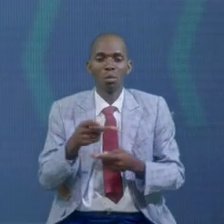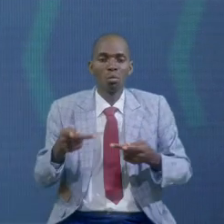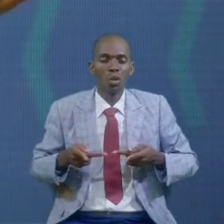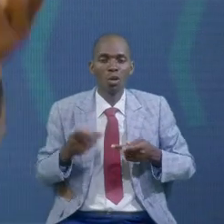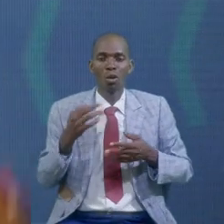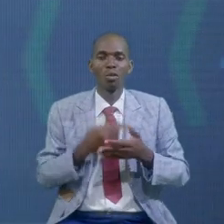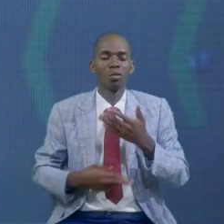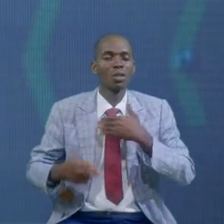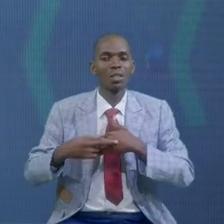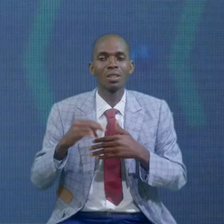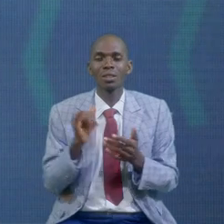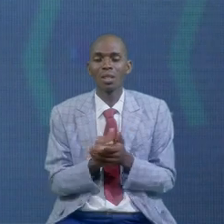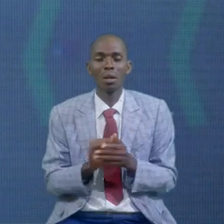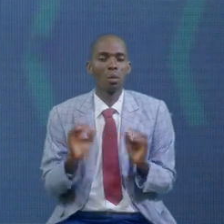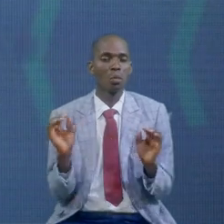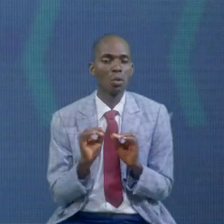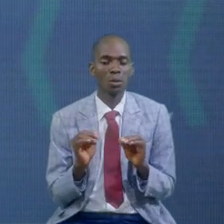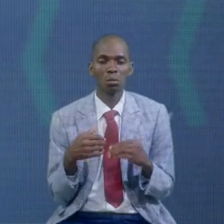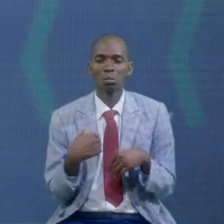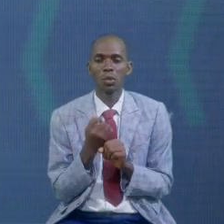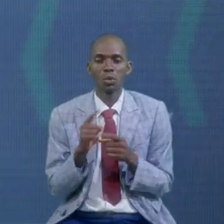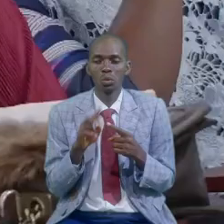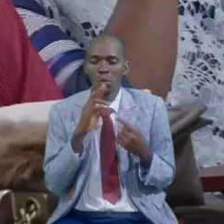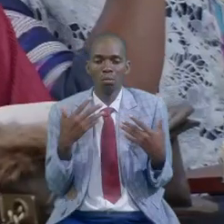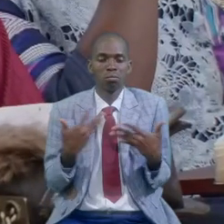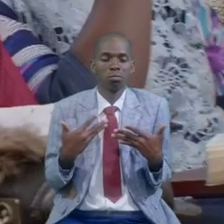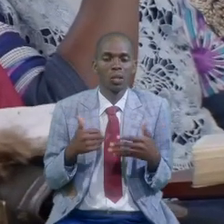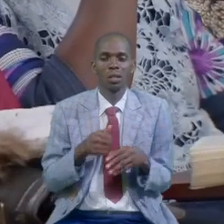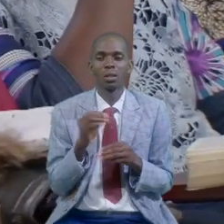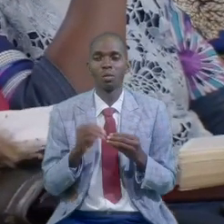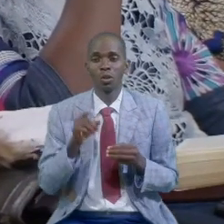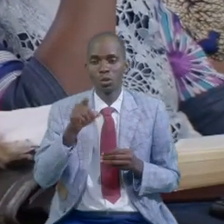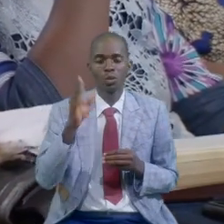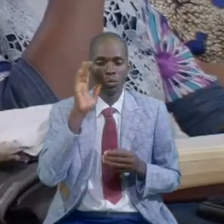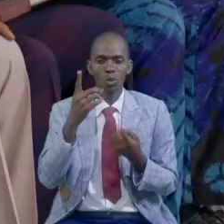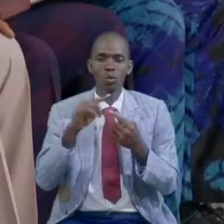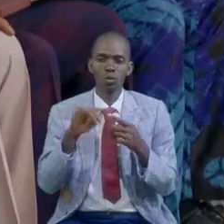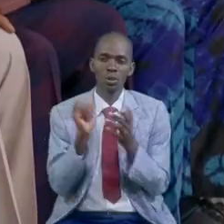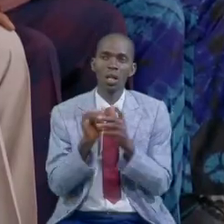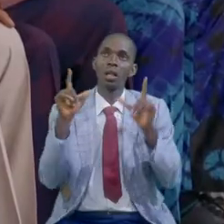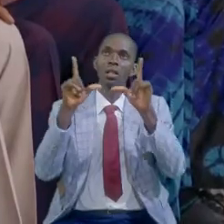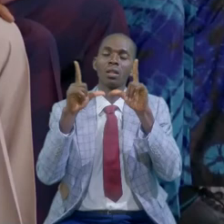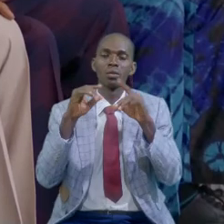That nothing jolted him anymore. You will come to that place.